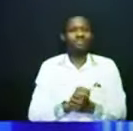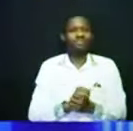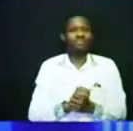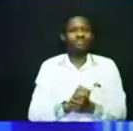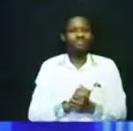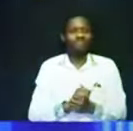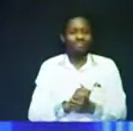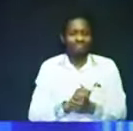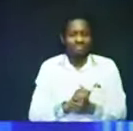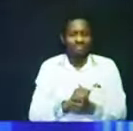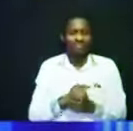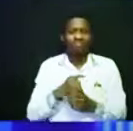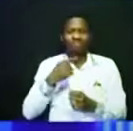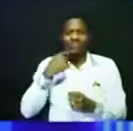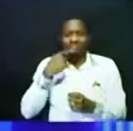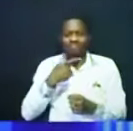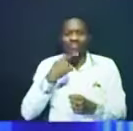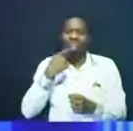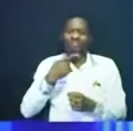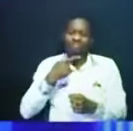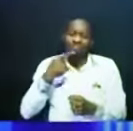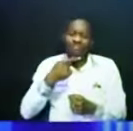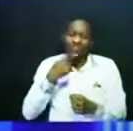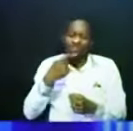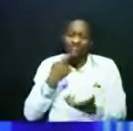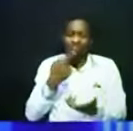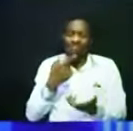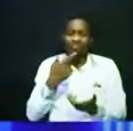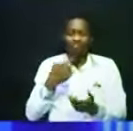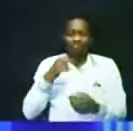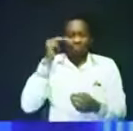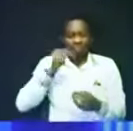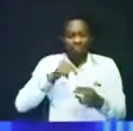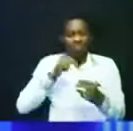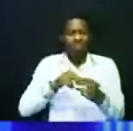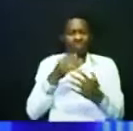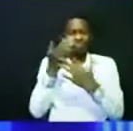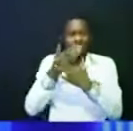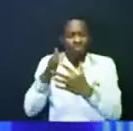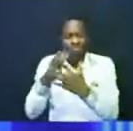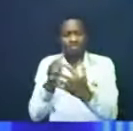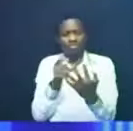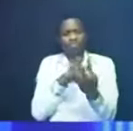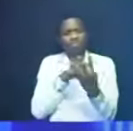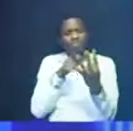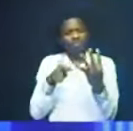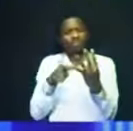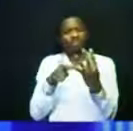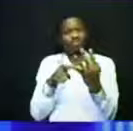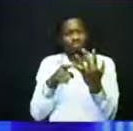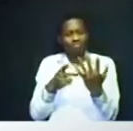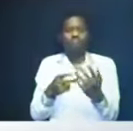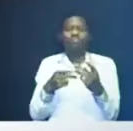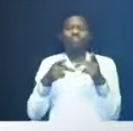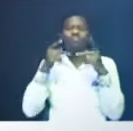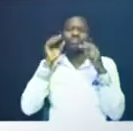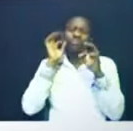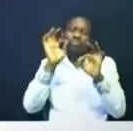Reciting it, we need to share it. We need to proclaim